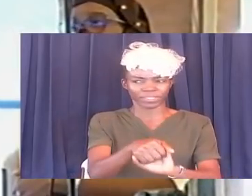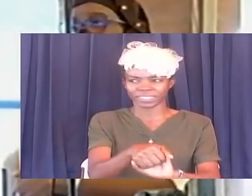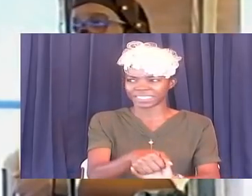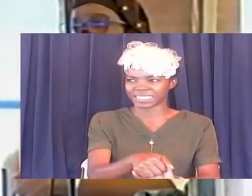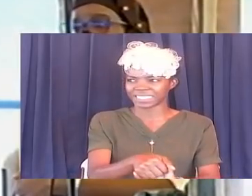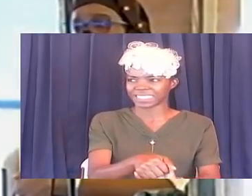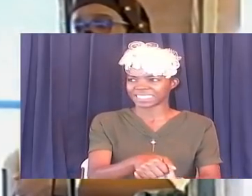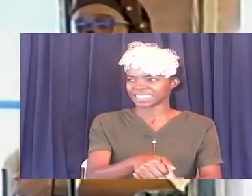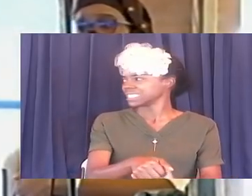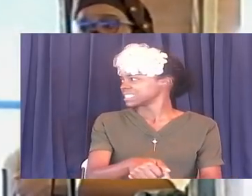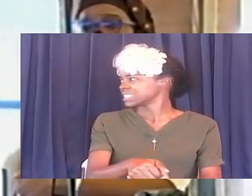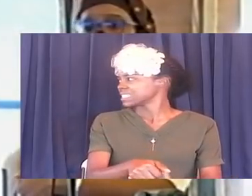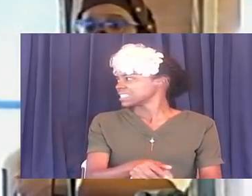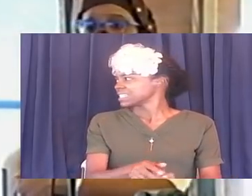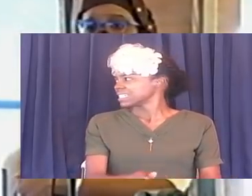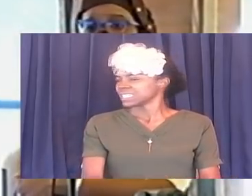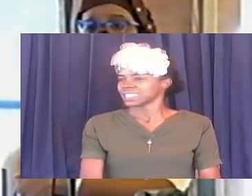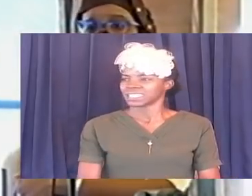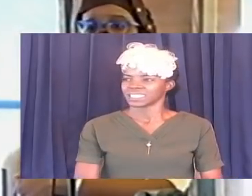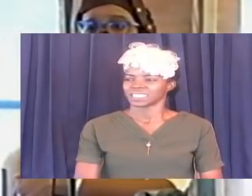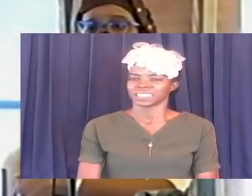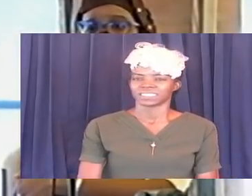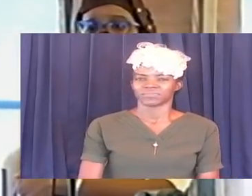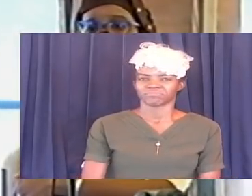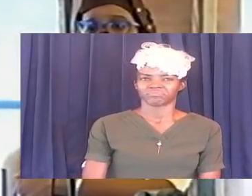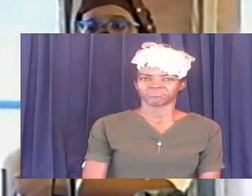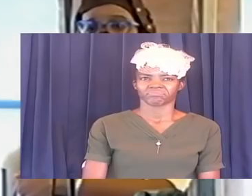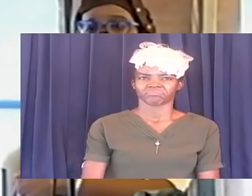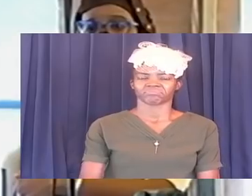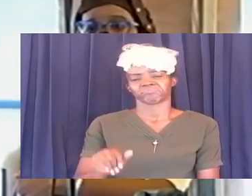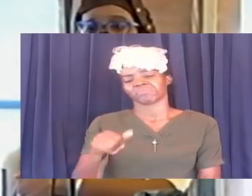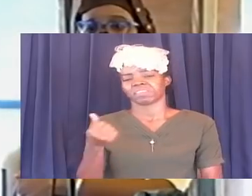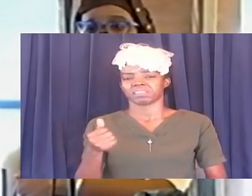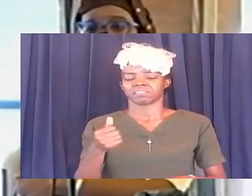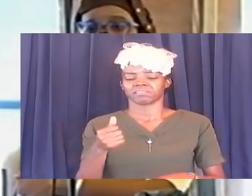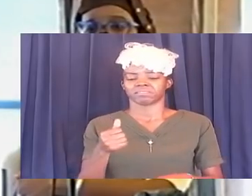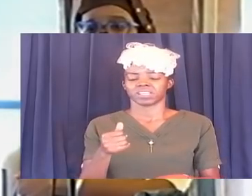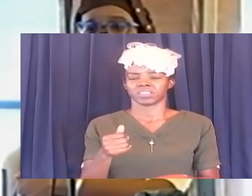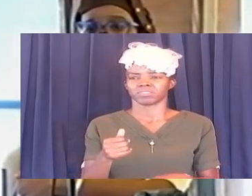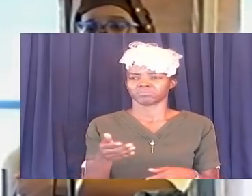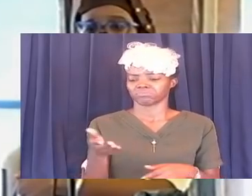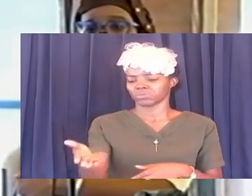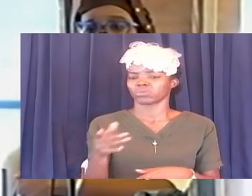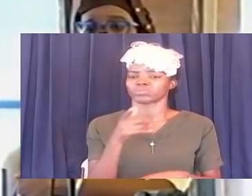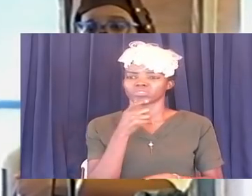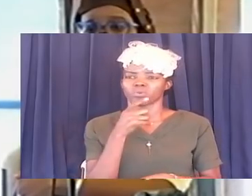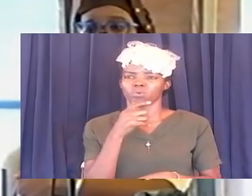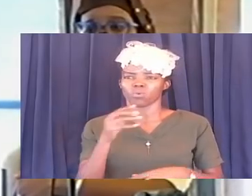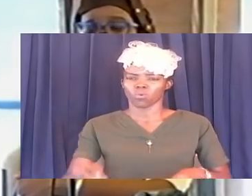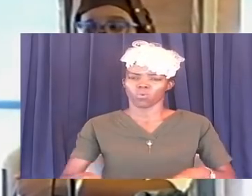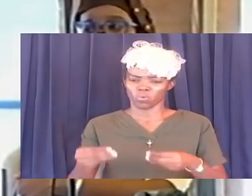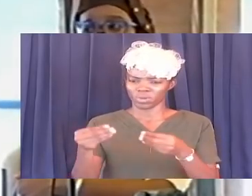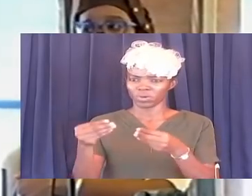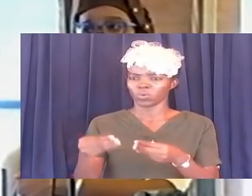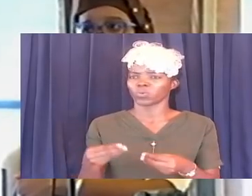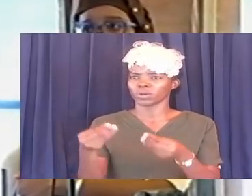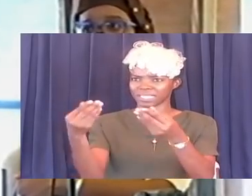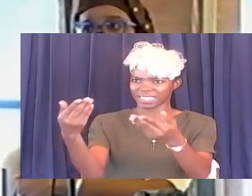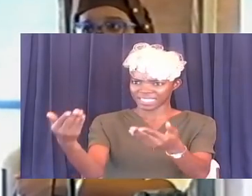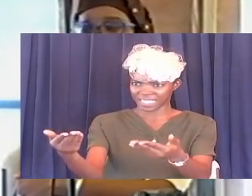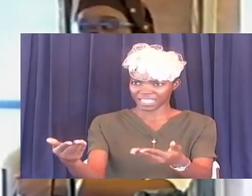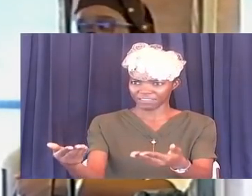given anything, it says that they give their alms before men to be seen of men. Hallelujah. And they pray using